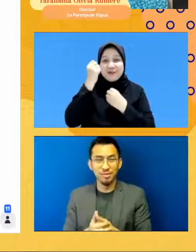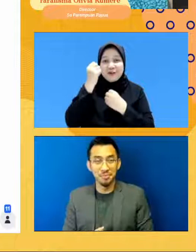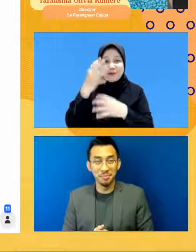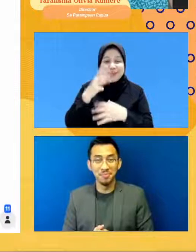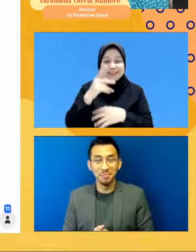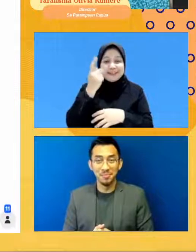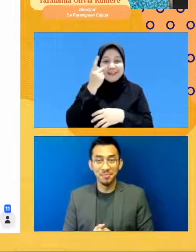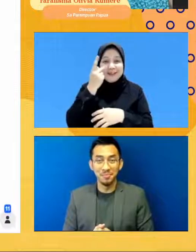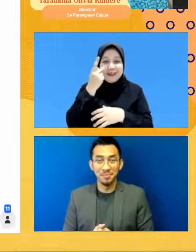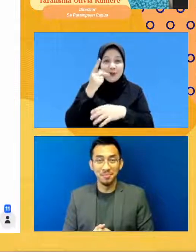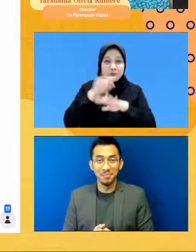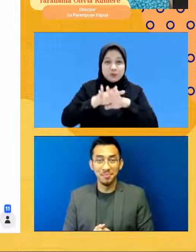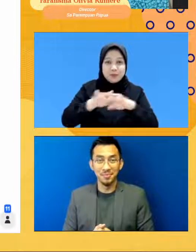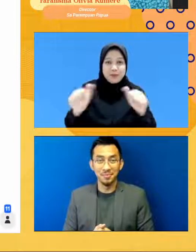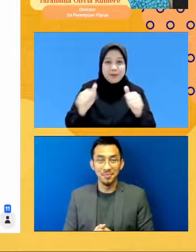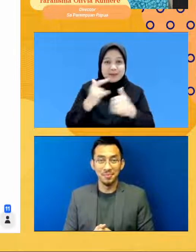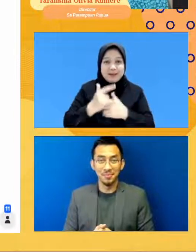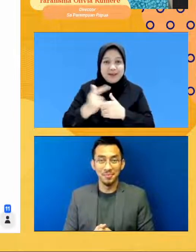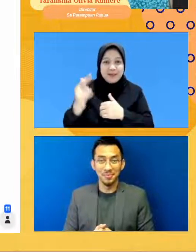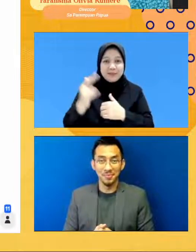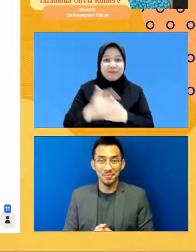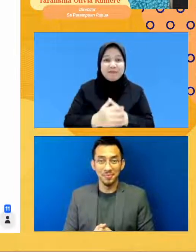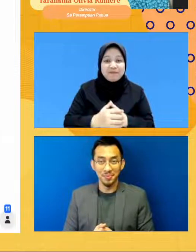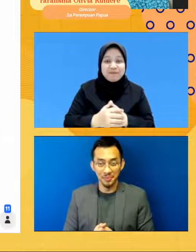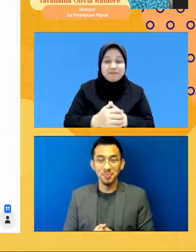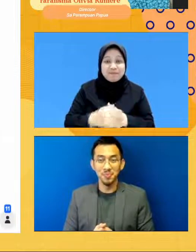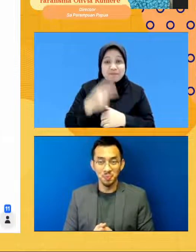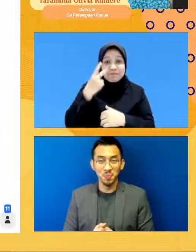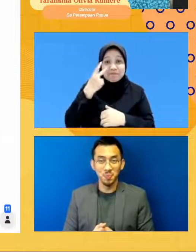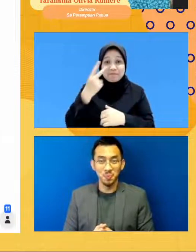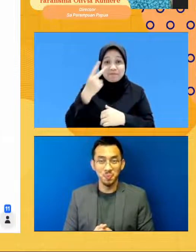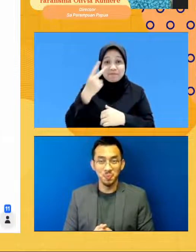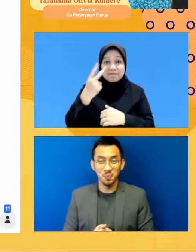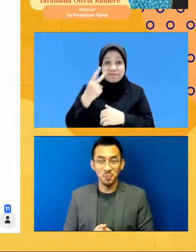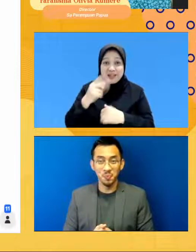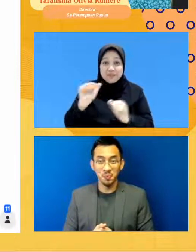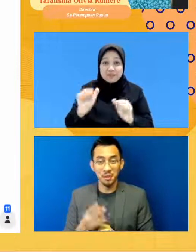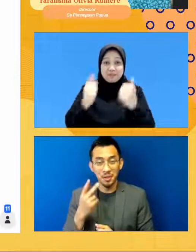Let's see who is the winner in this second question.